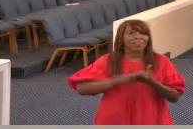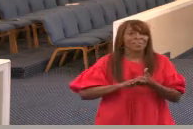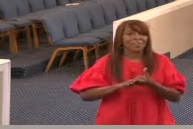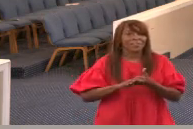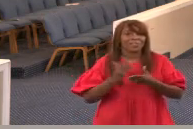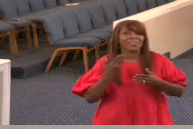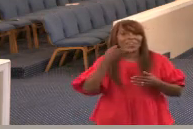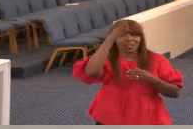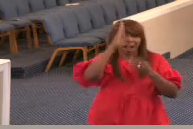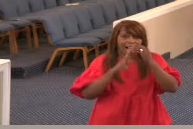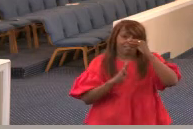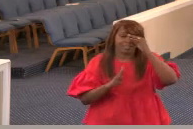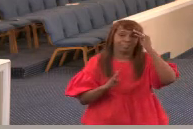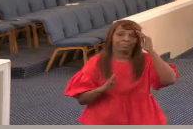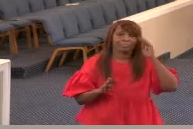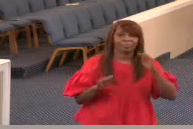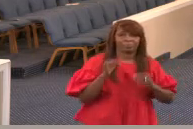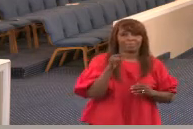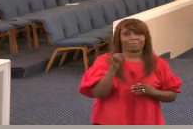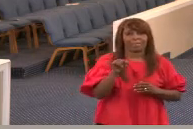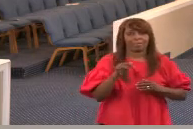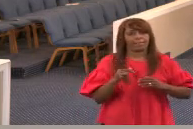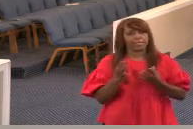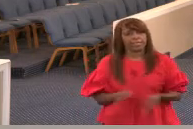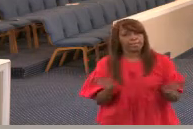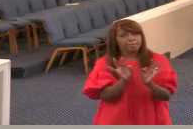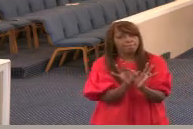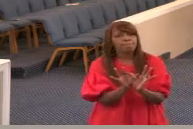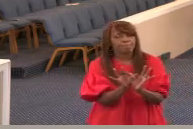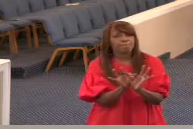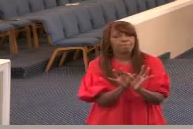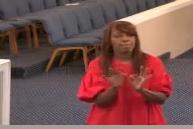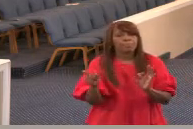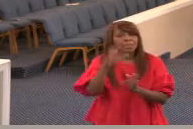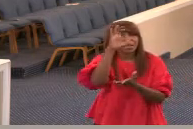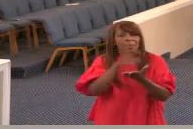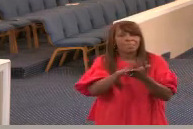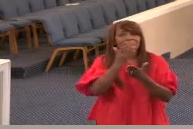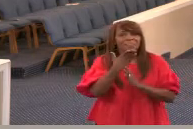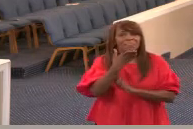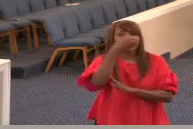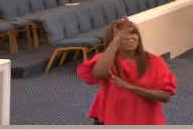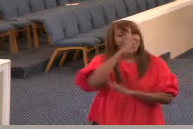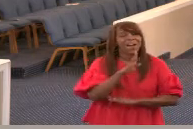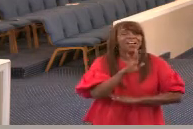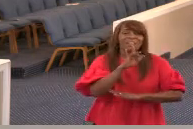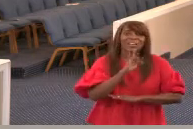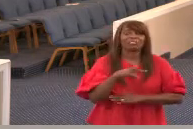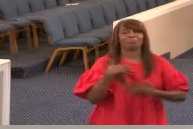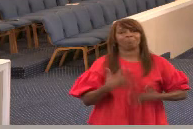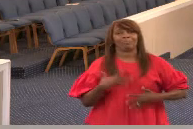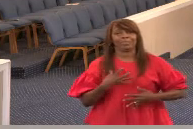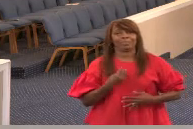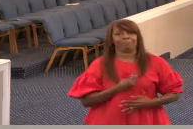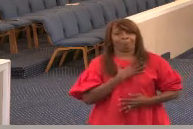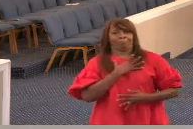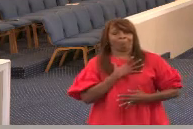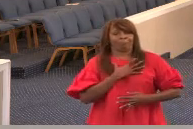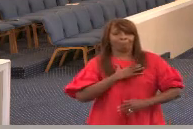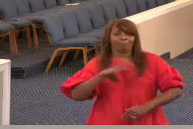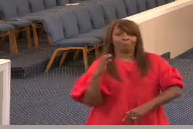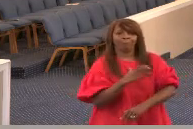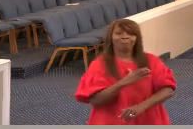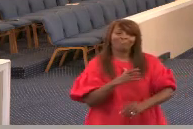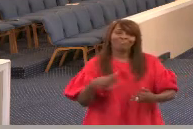God. That's the underlying words. For I believe God. That's the power piece.